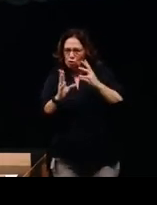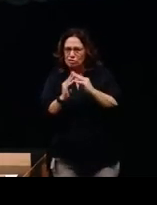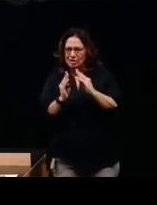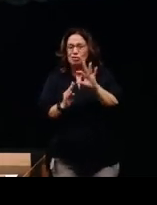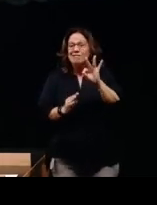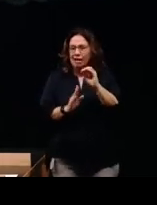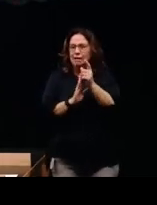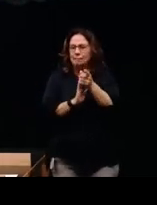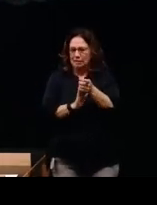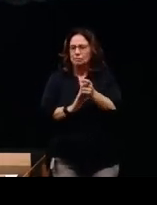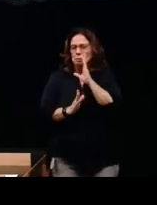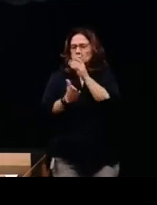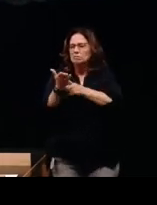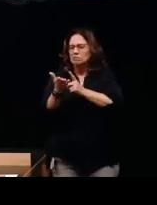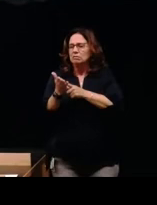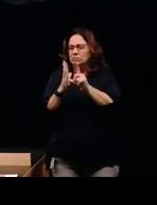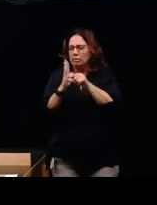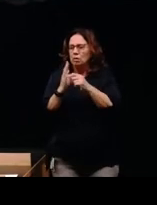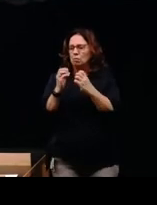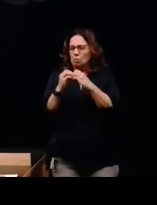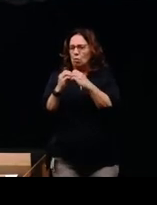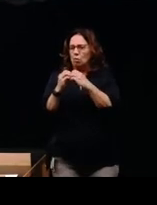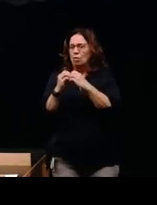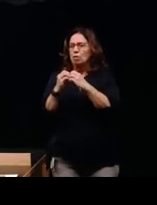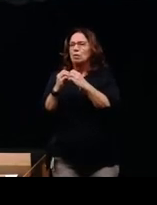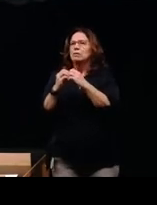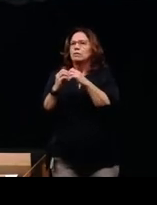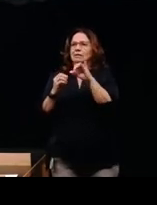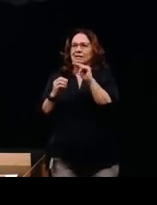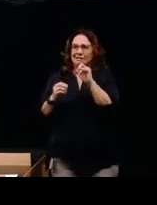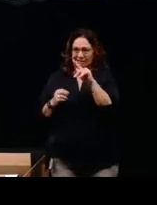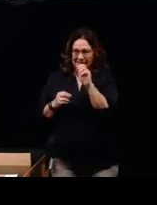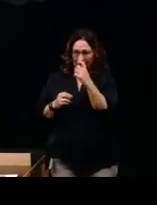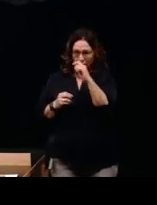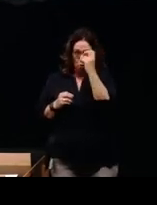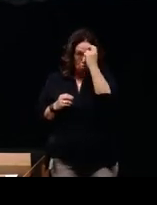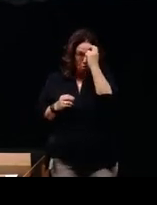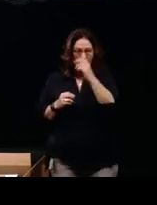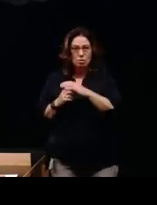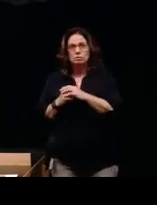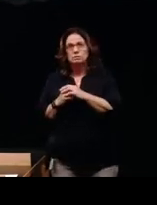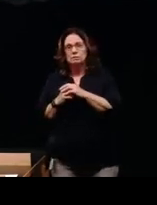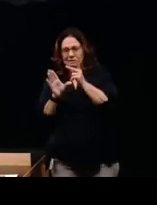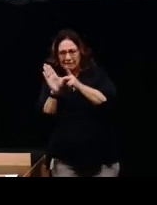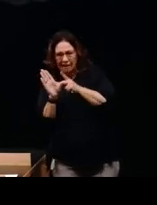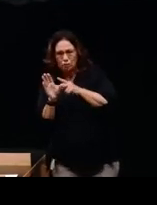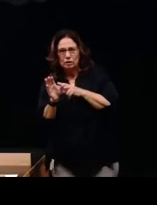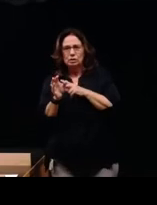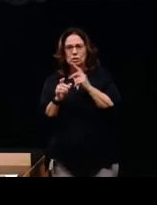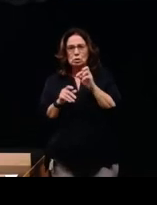how we leverage the neurologic intake, but also the psychiatric intake, neuroexamination, other components.